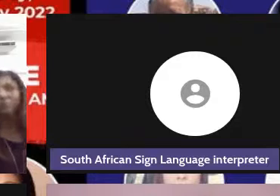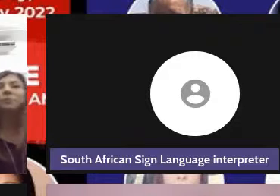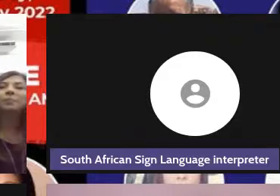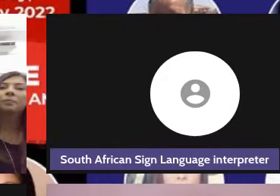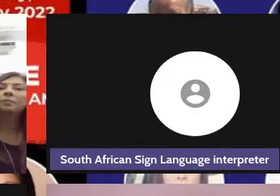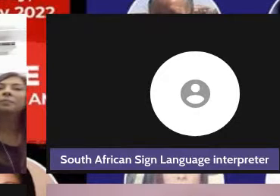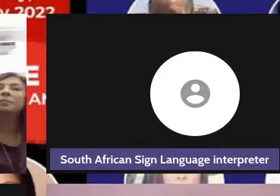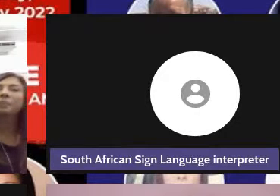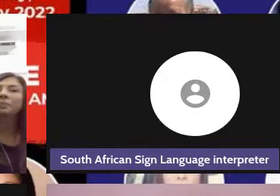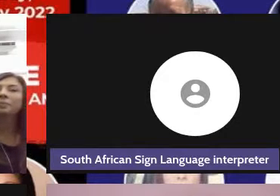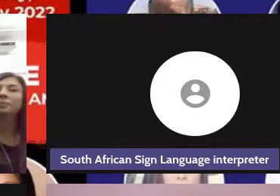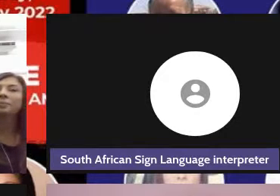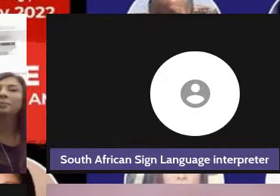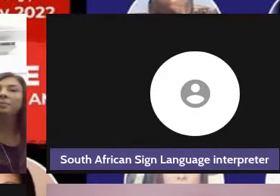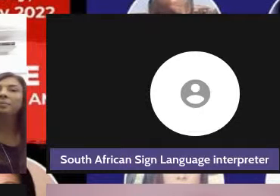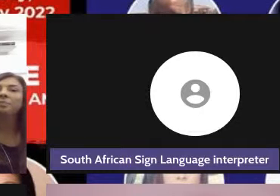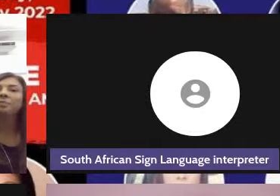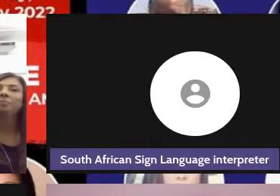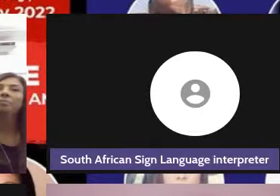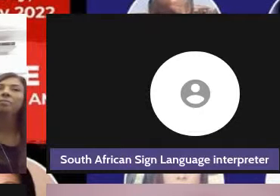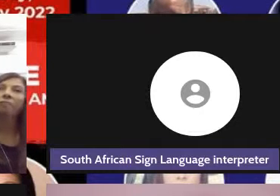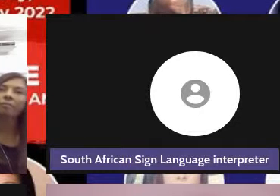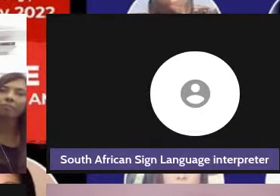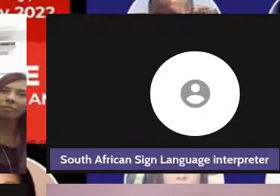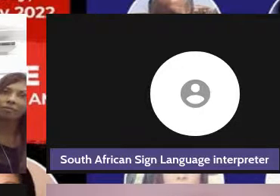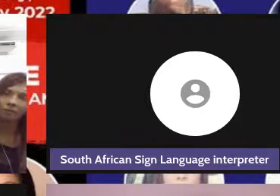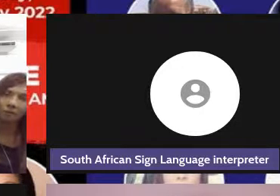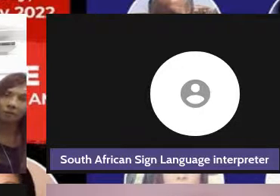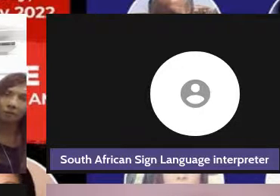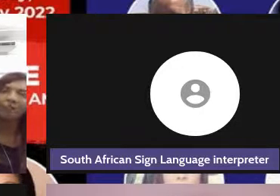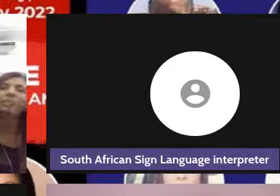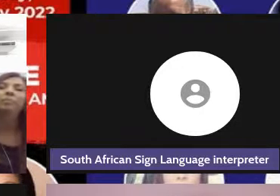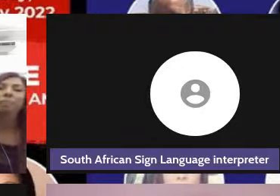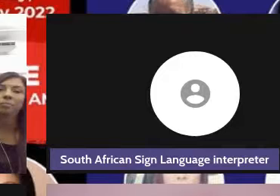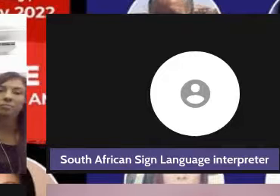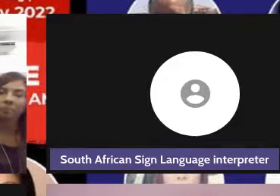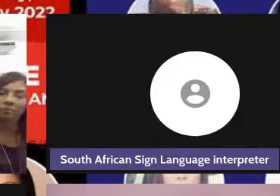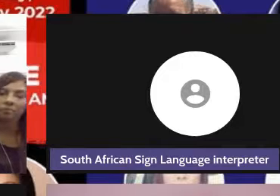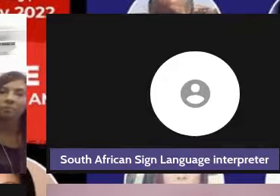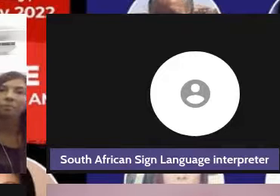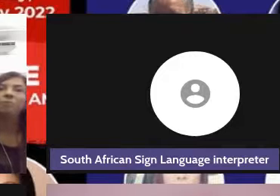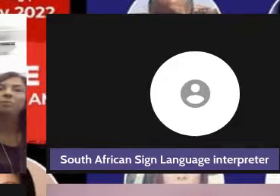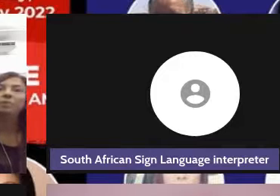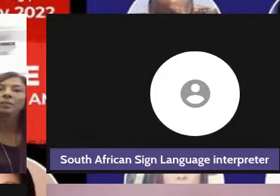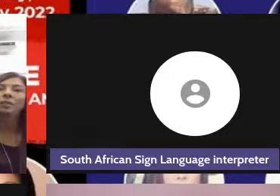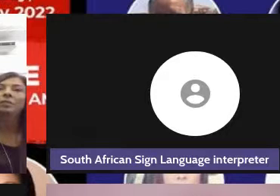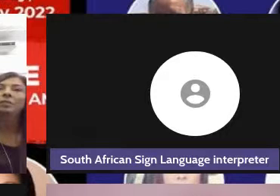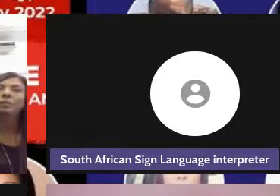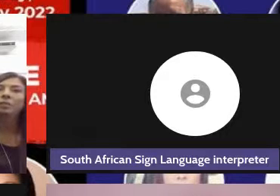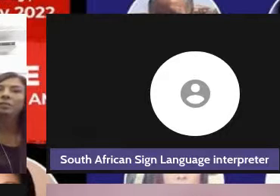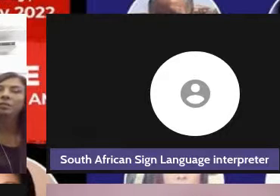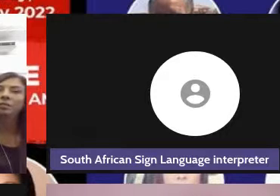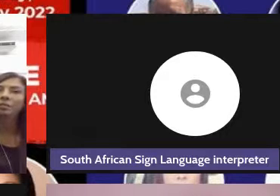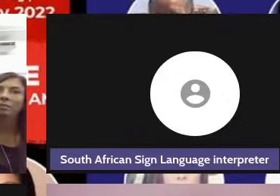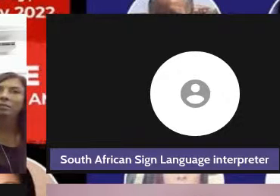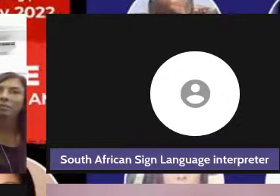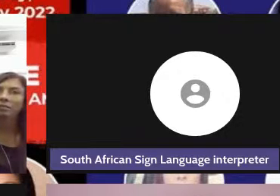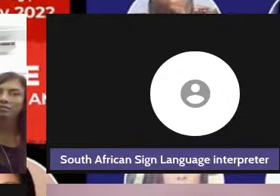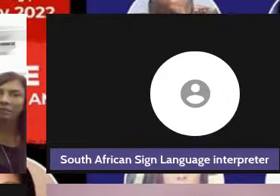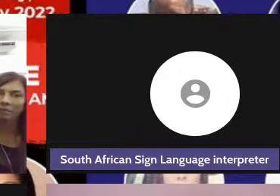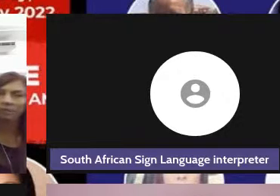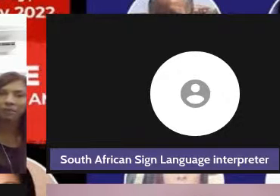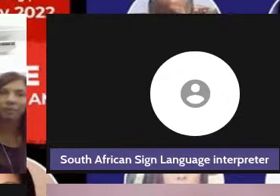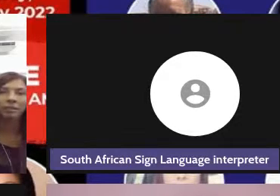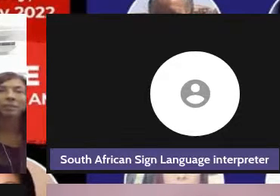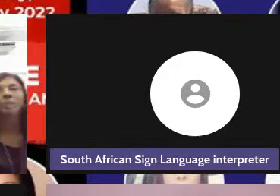communicate. So I really think there's a systemic approach that we need to implement. What we do is we start with the